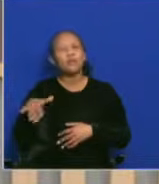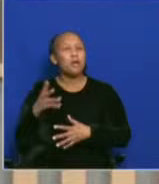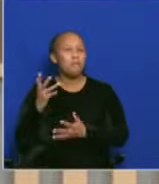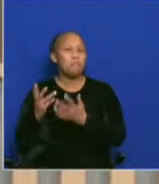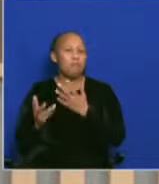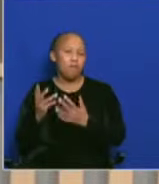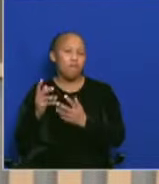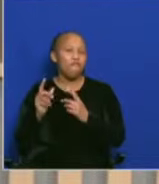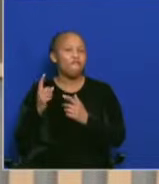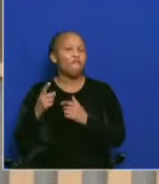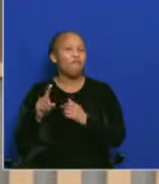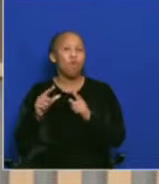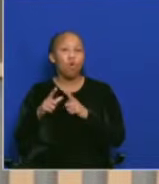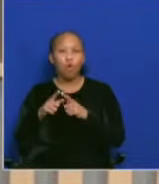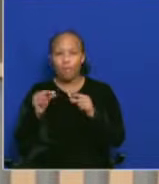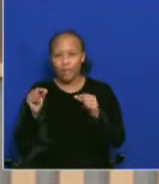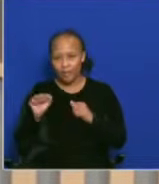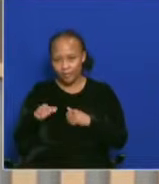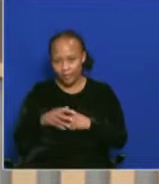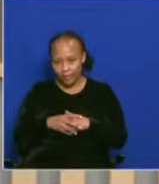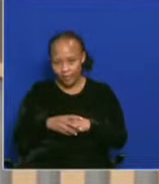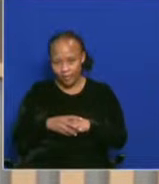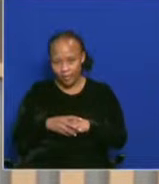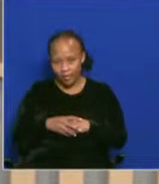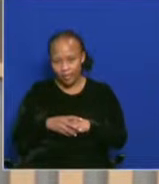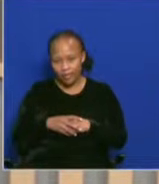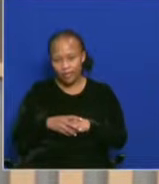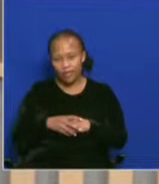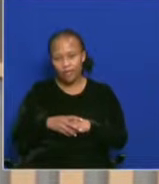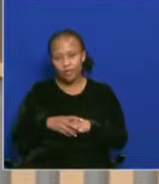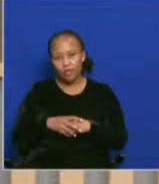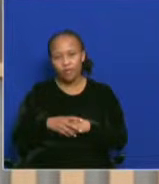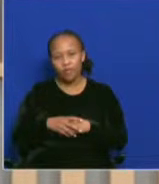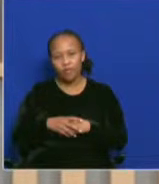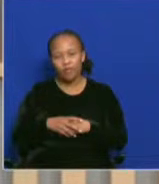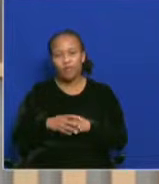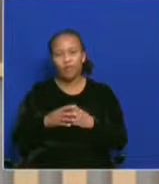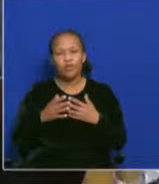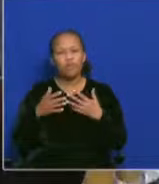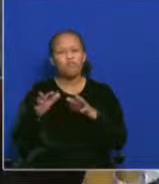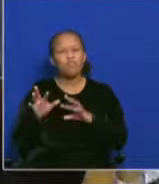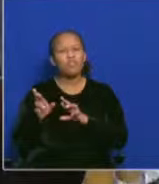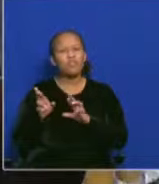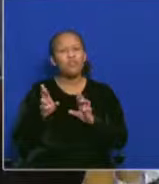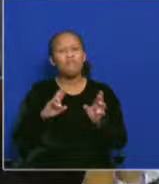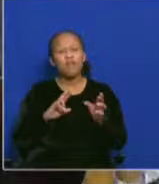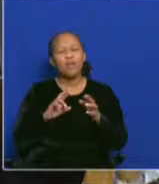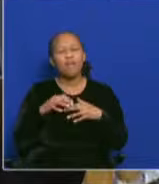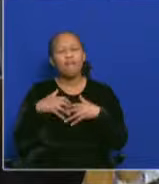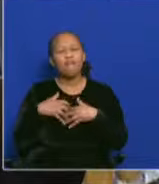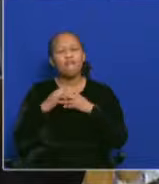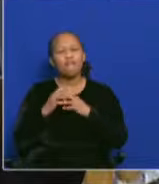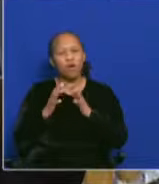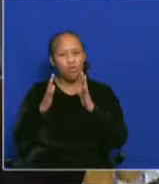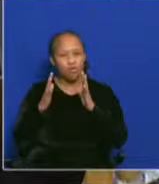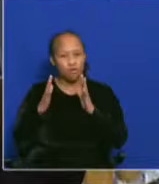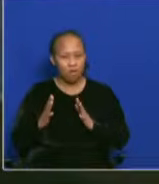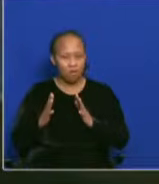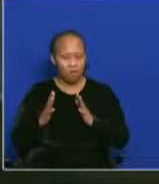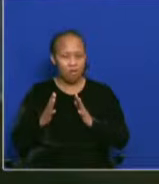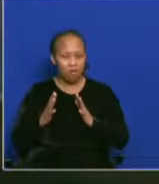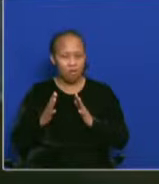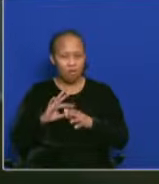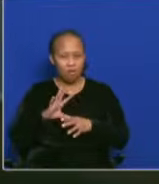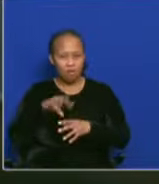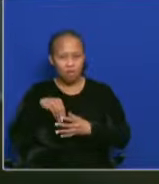Ms. Hassim, you have referred to the founders, and that include Mr. Craig Williamson